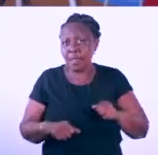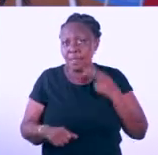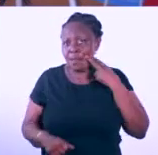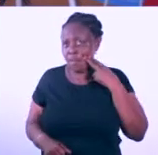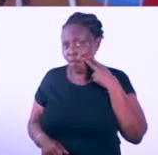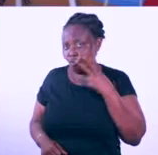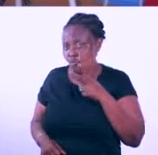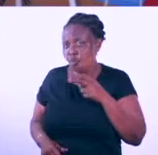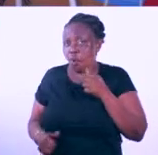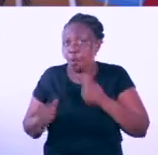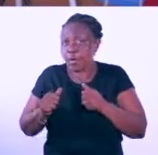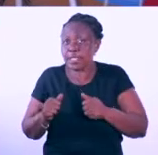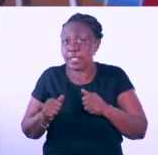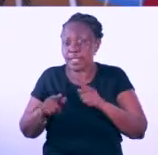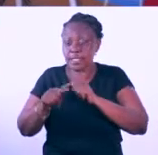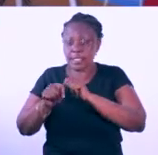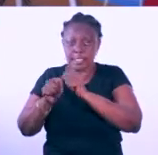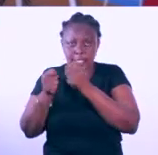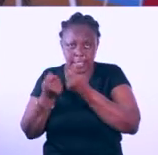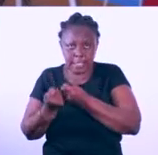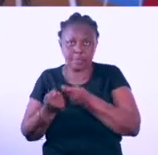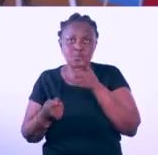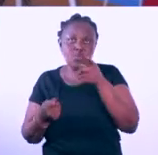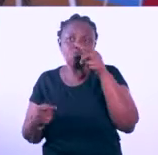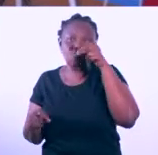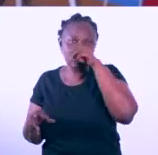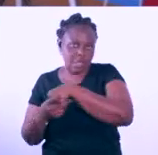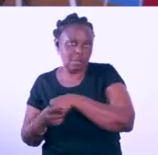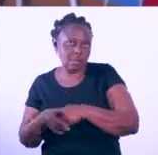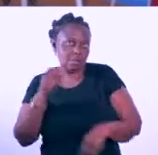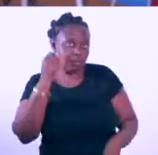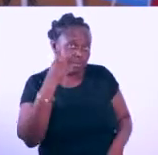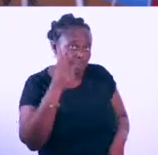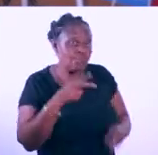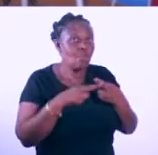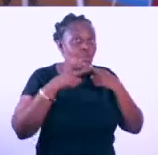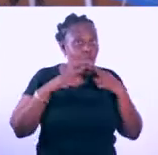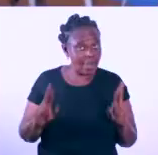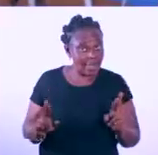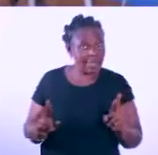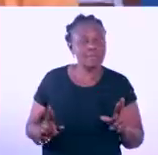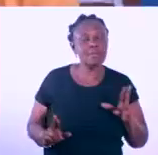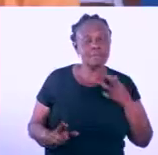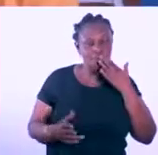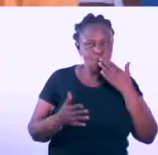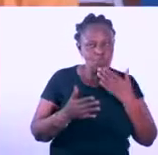the particular team that you belong to. Are you ready? Good.